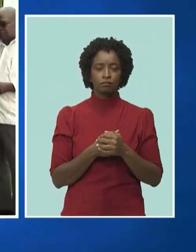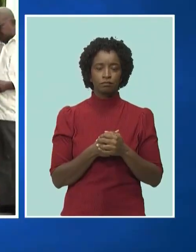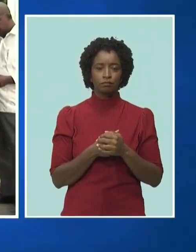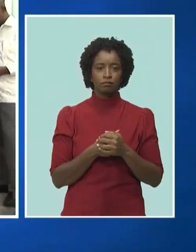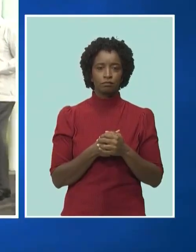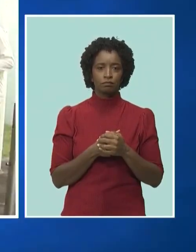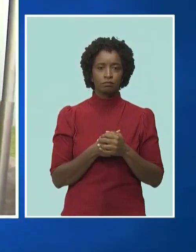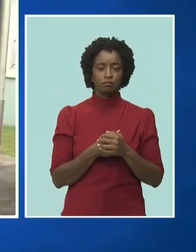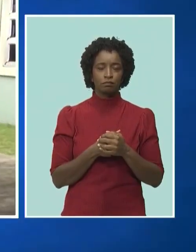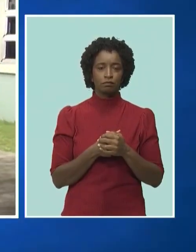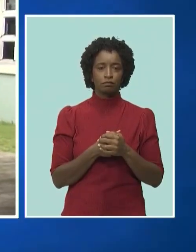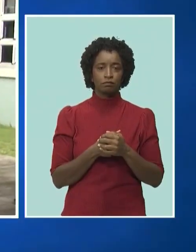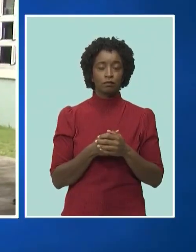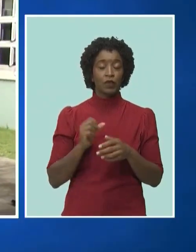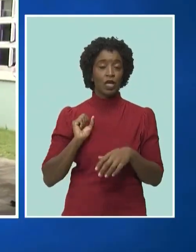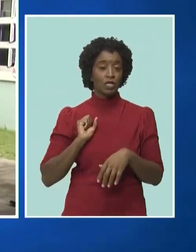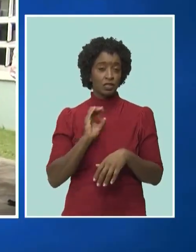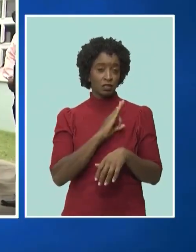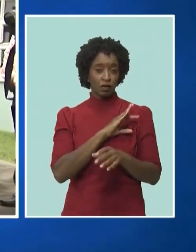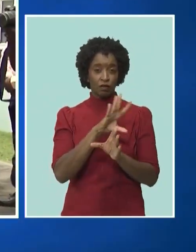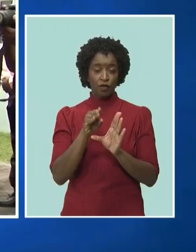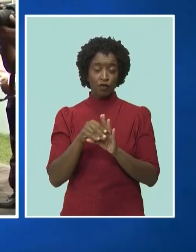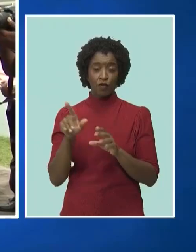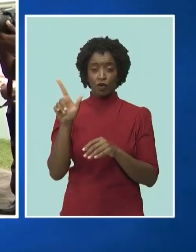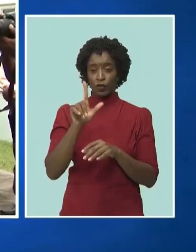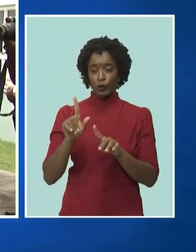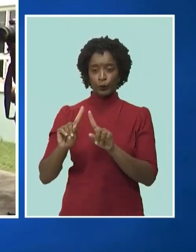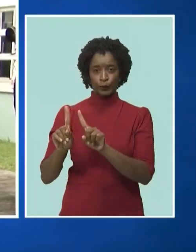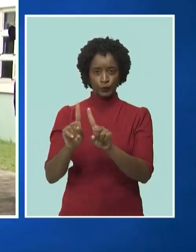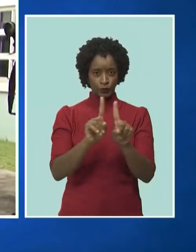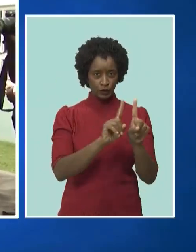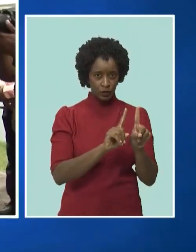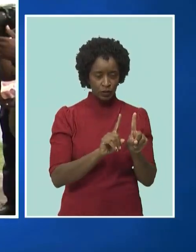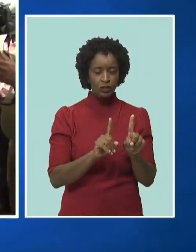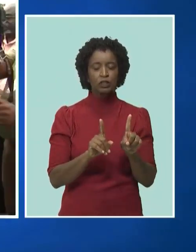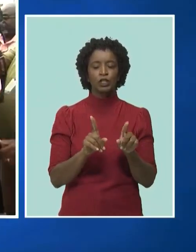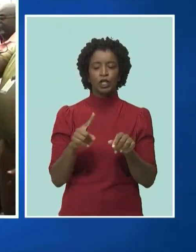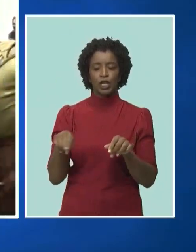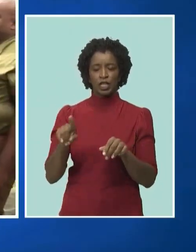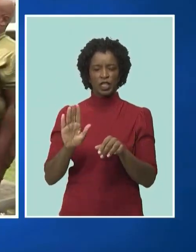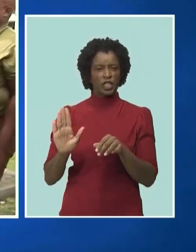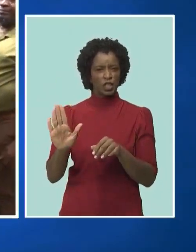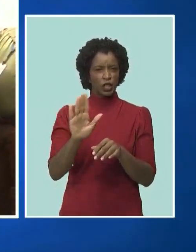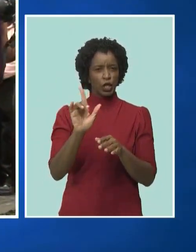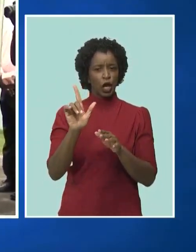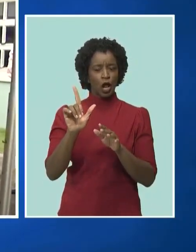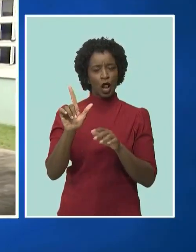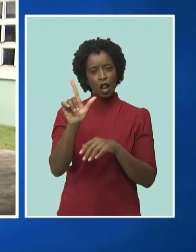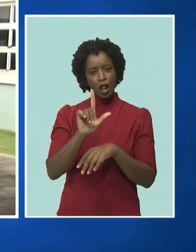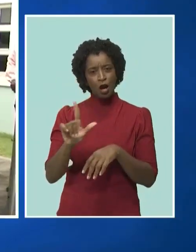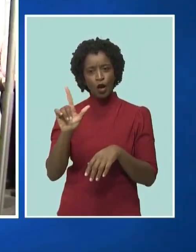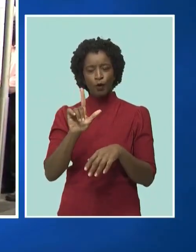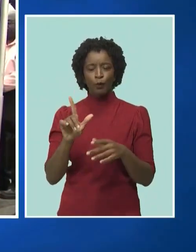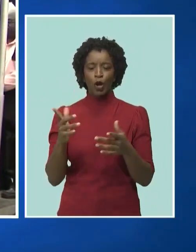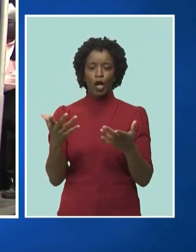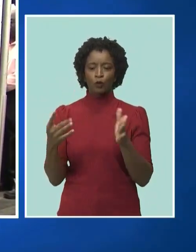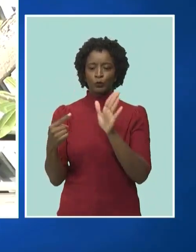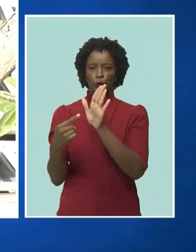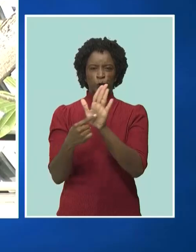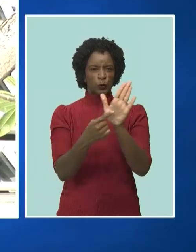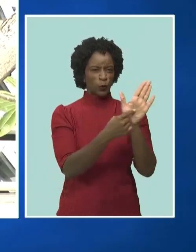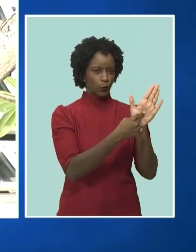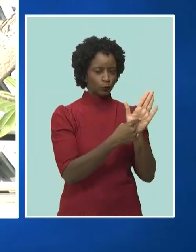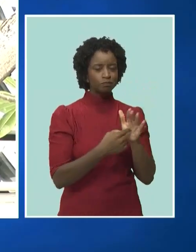Ms. Yard said staff at all libraries promoted their branches as part of the anniversary celebrations. Every library tells